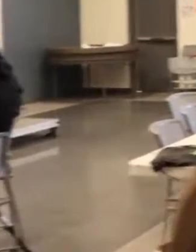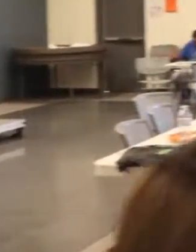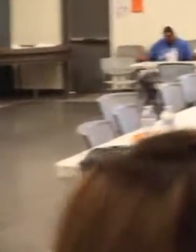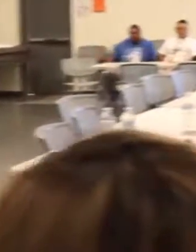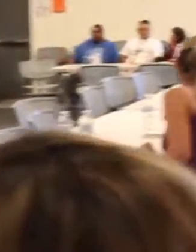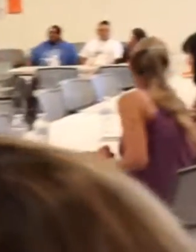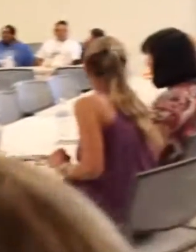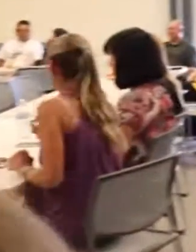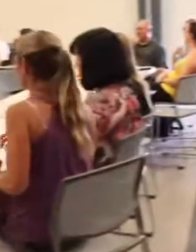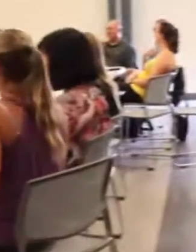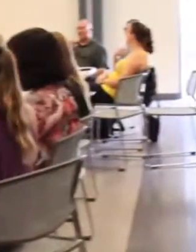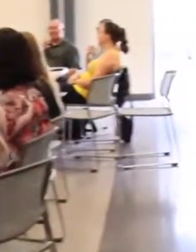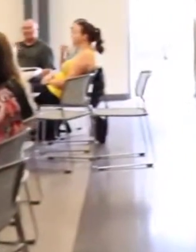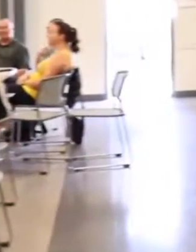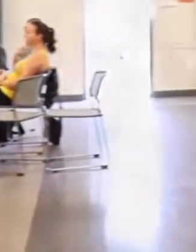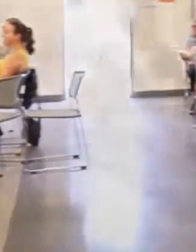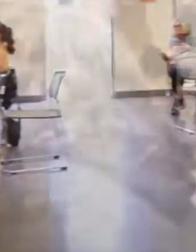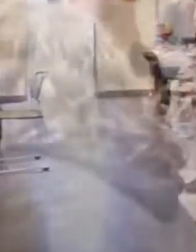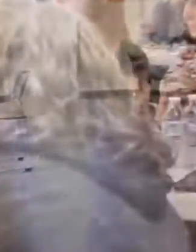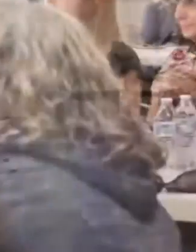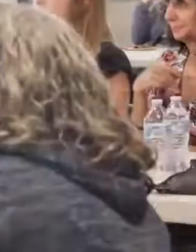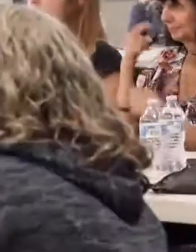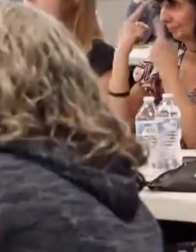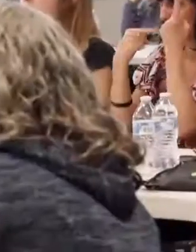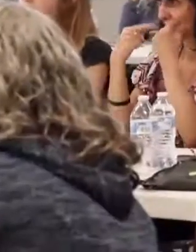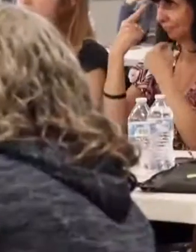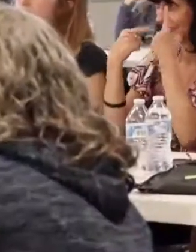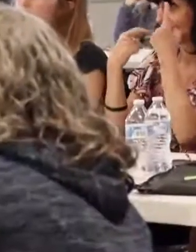her in sign language.